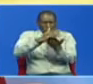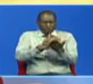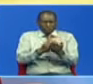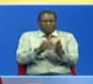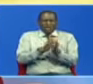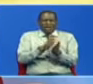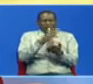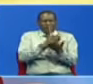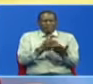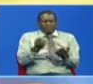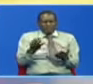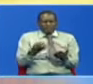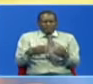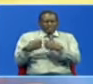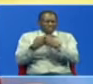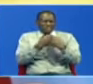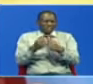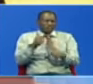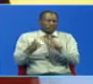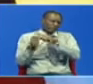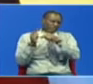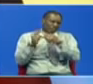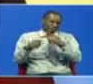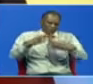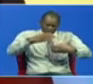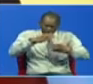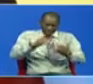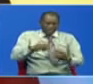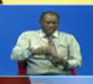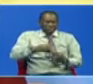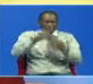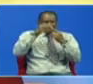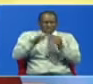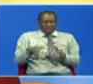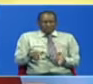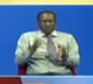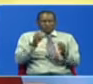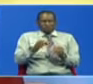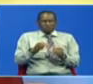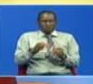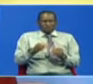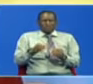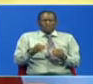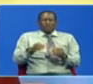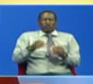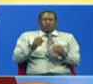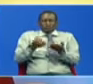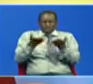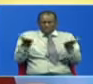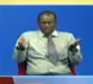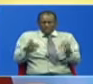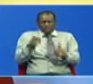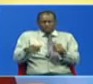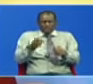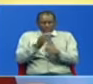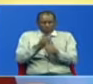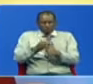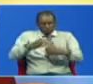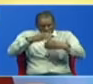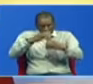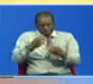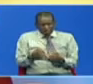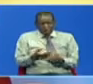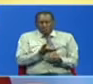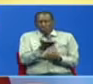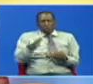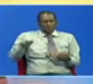the challenges that we face in testing, particularly in terms of the flow and supply chain of the testing kits. Those are